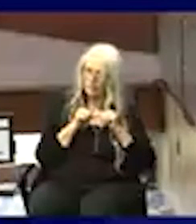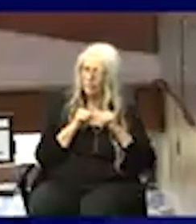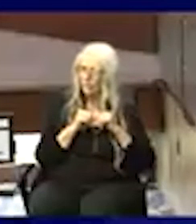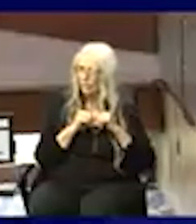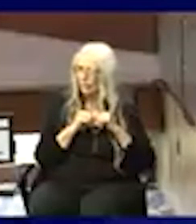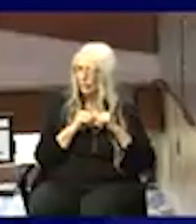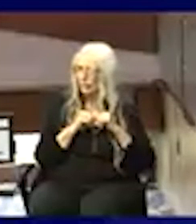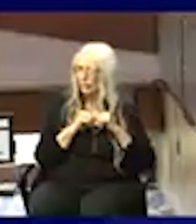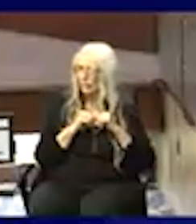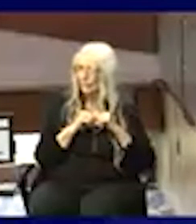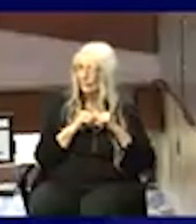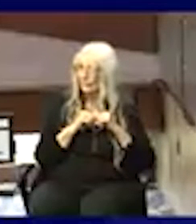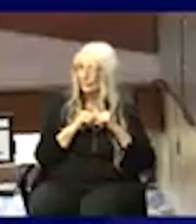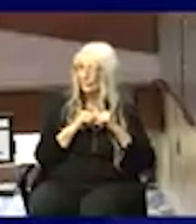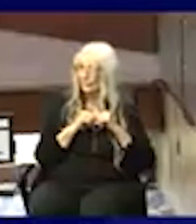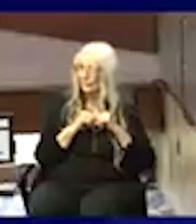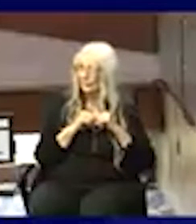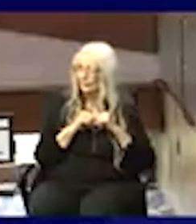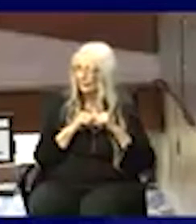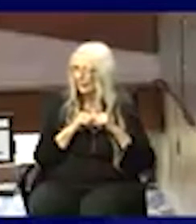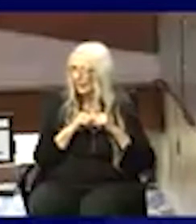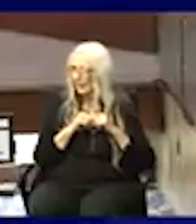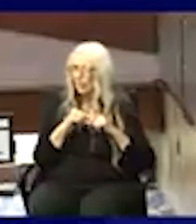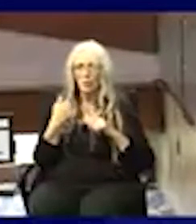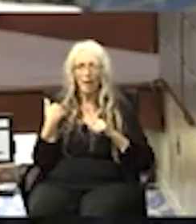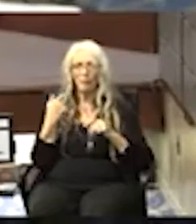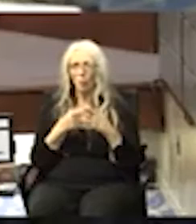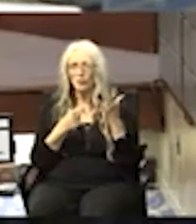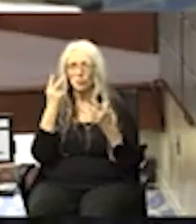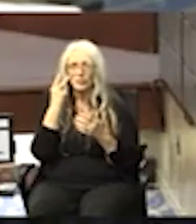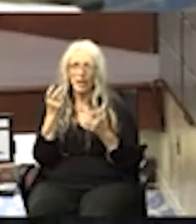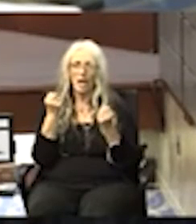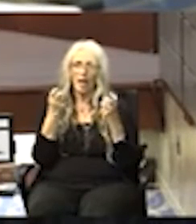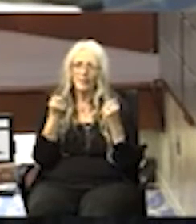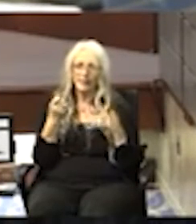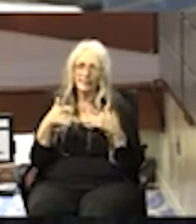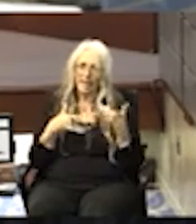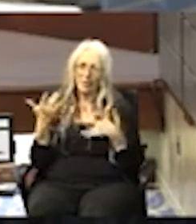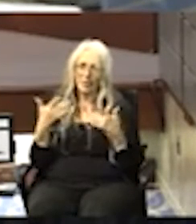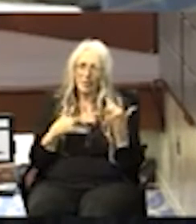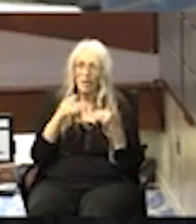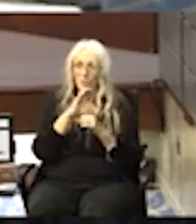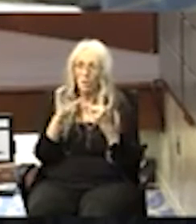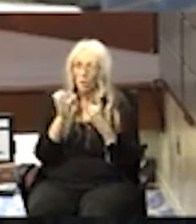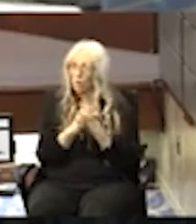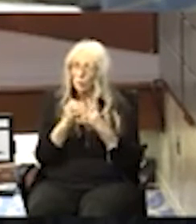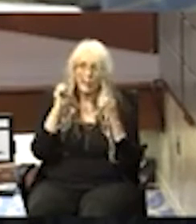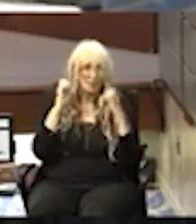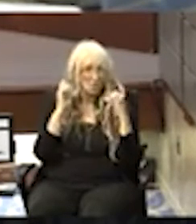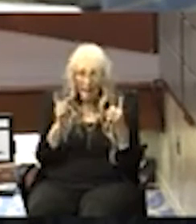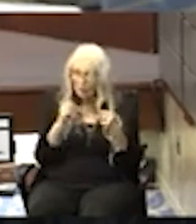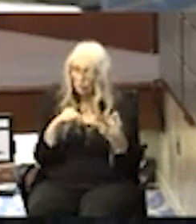Thank you, and we're able to take any questions, of course, and what you can see, a lot of excitement that we have, the cultural components, the